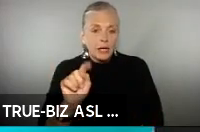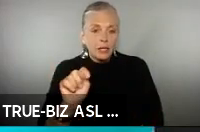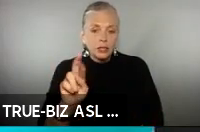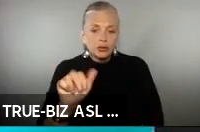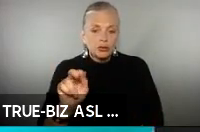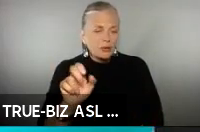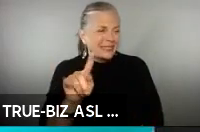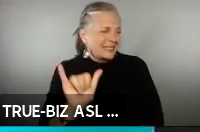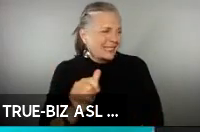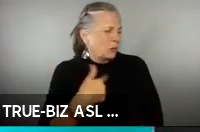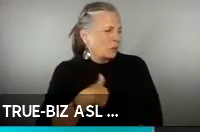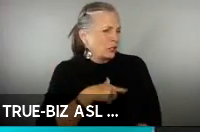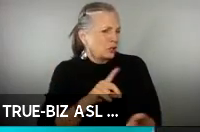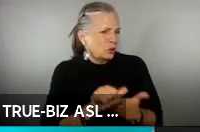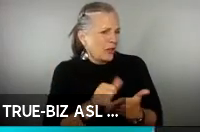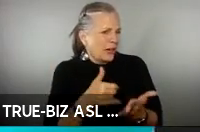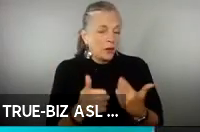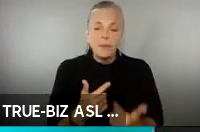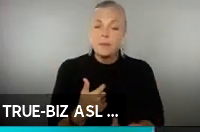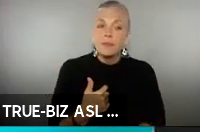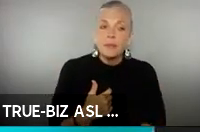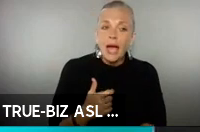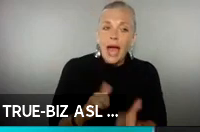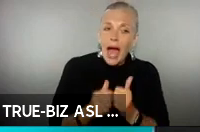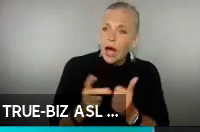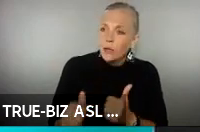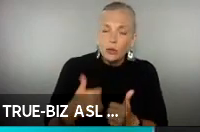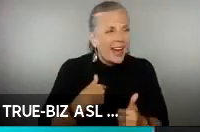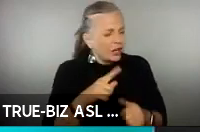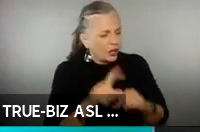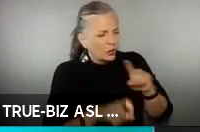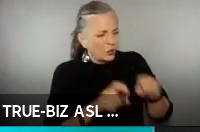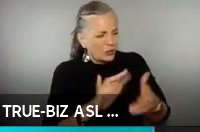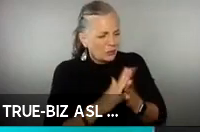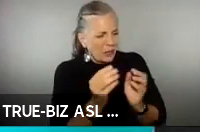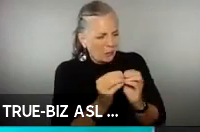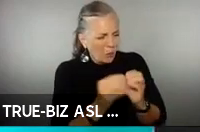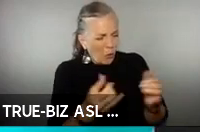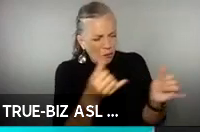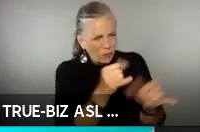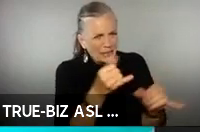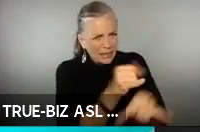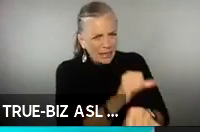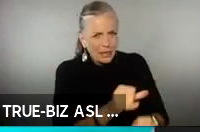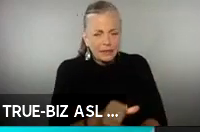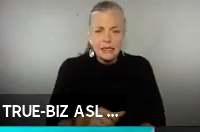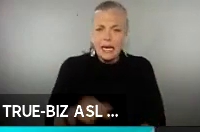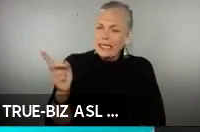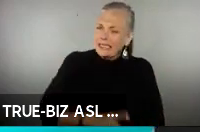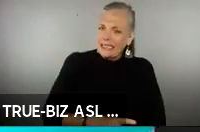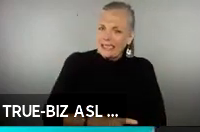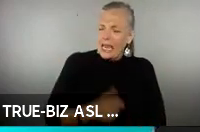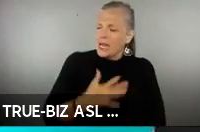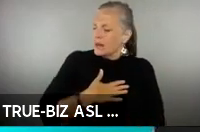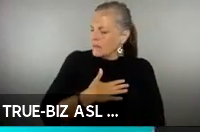anyway? How's it doing that? Your questions keep getting more and more ridiculous. Damn! Left my keys at the